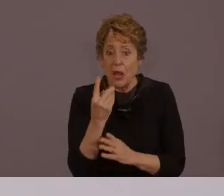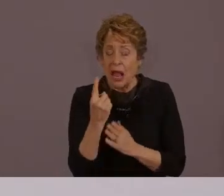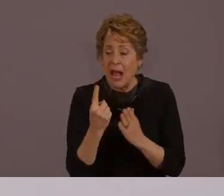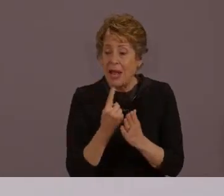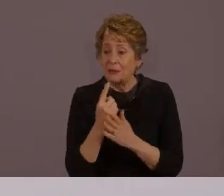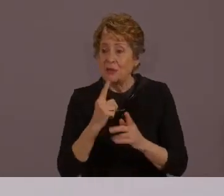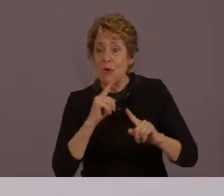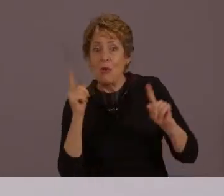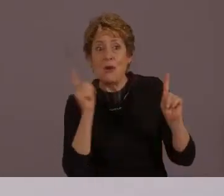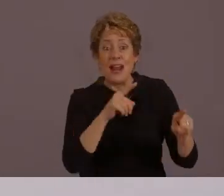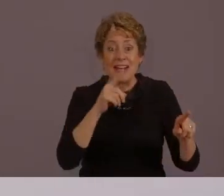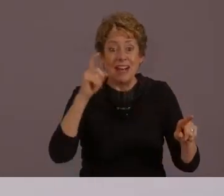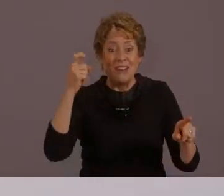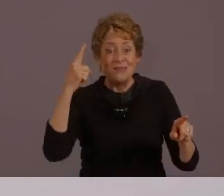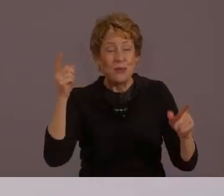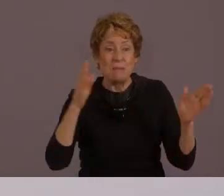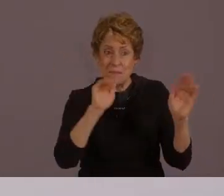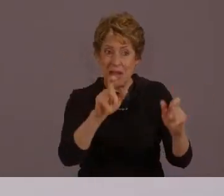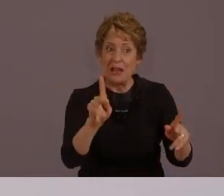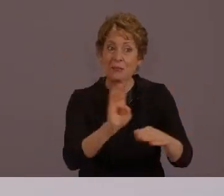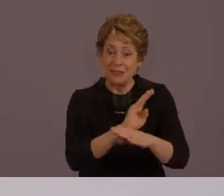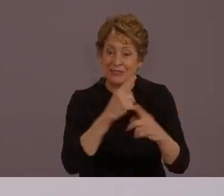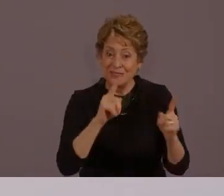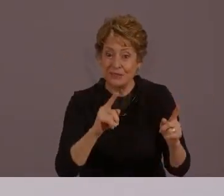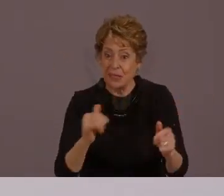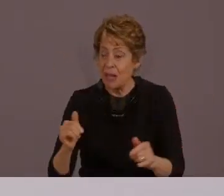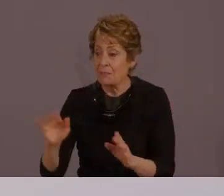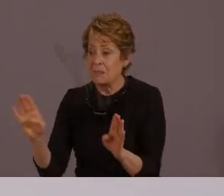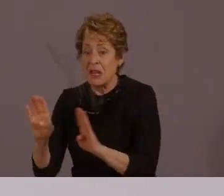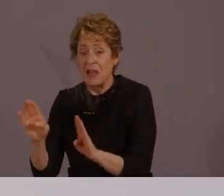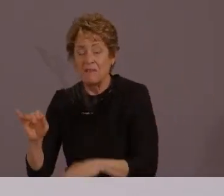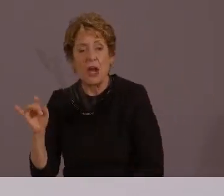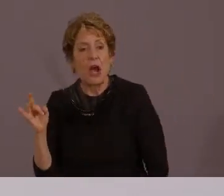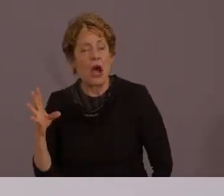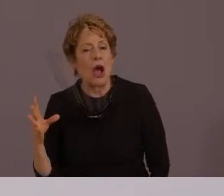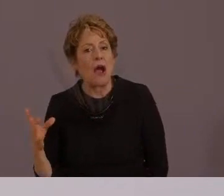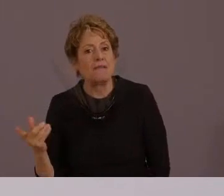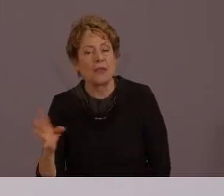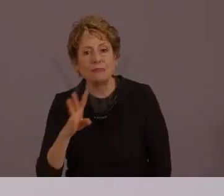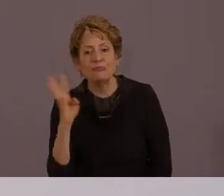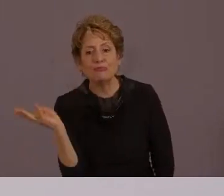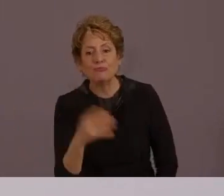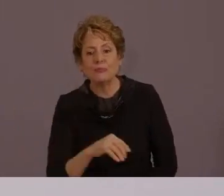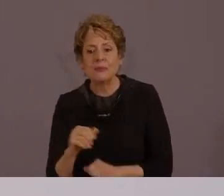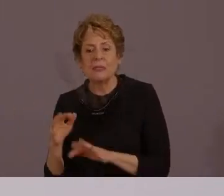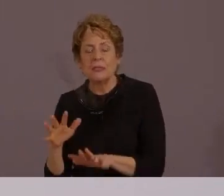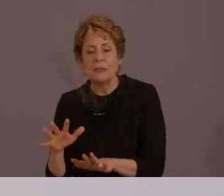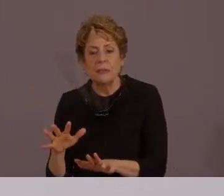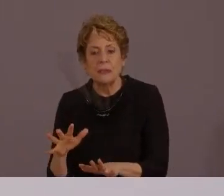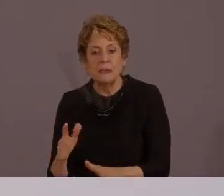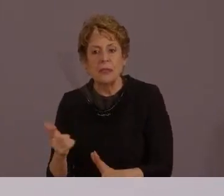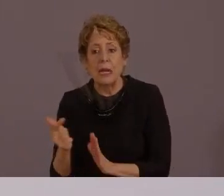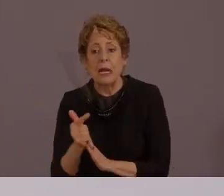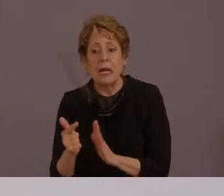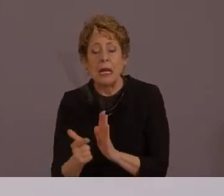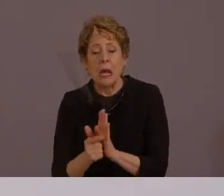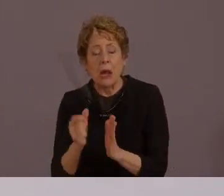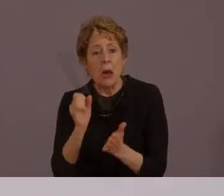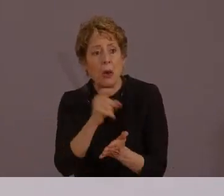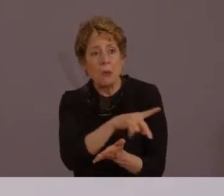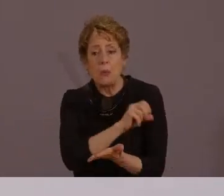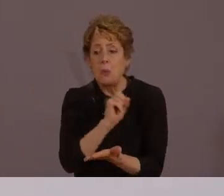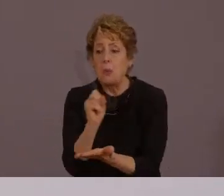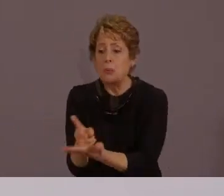hours afterwards, you see behavior like this. And legally, they can do it. You know, they're free to do it. But how does that make